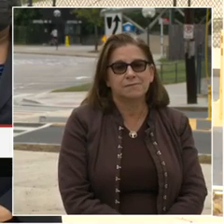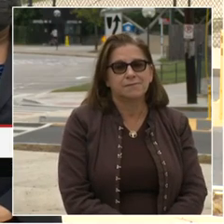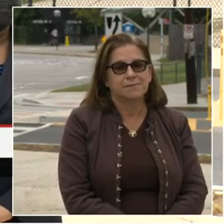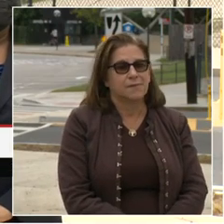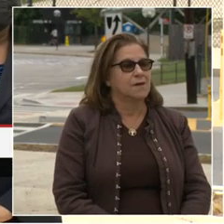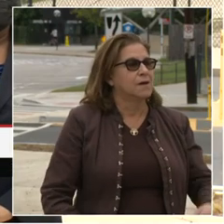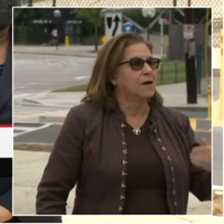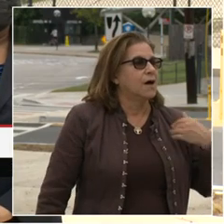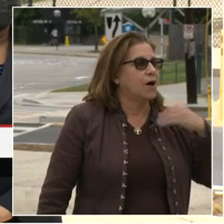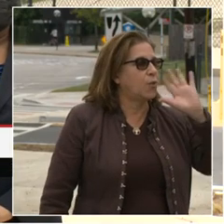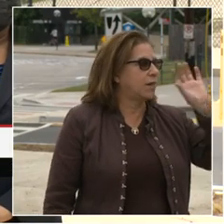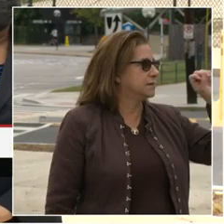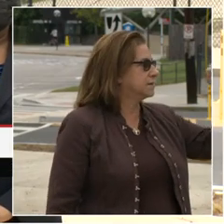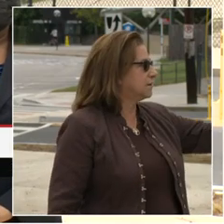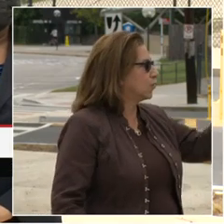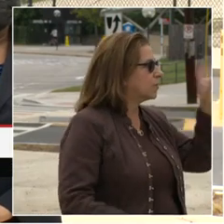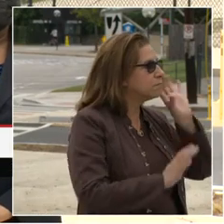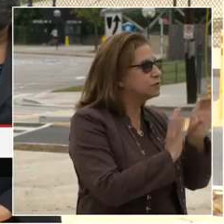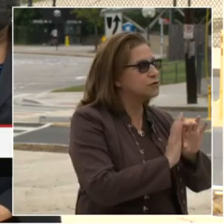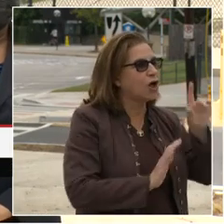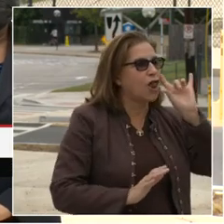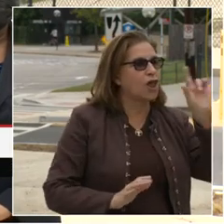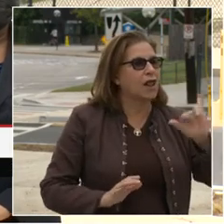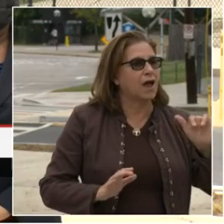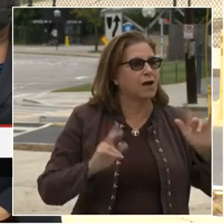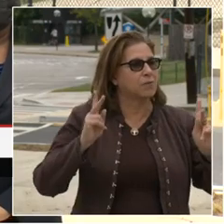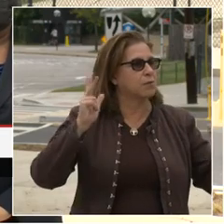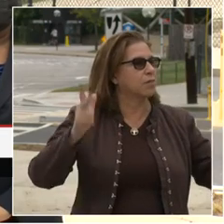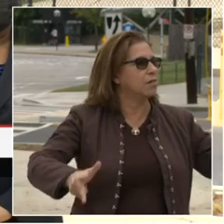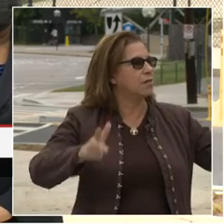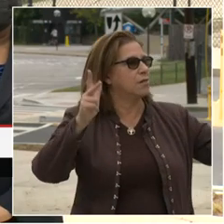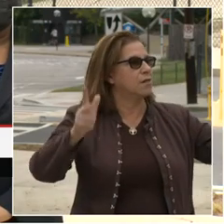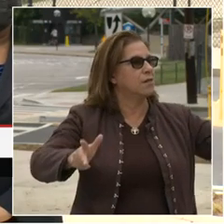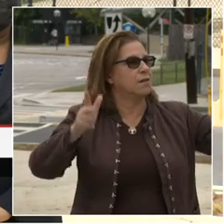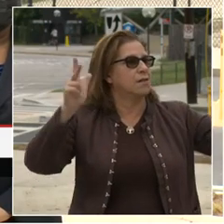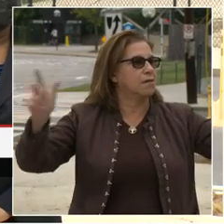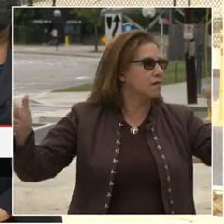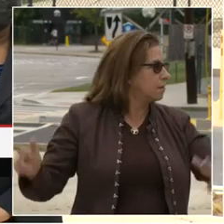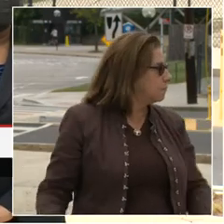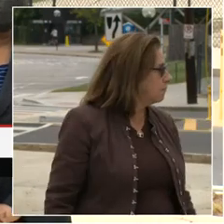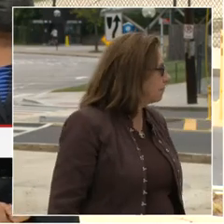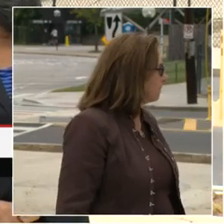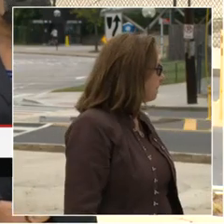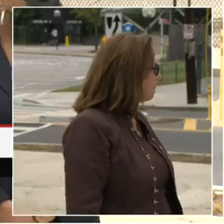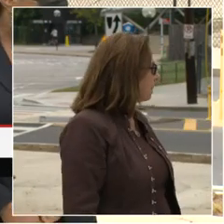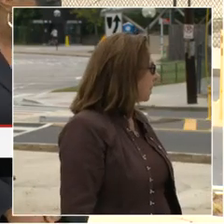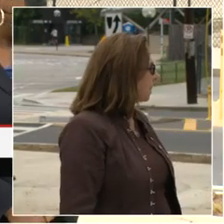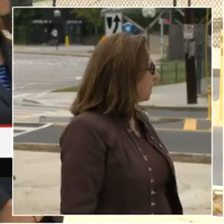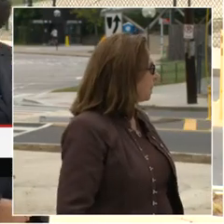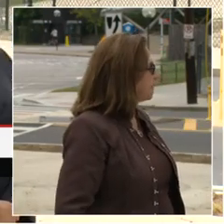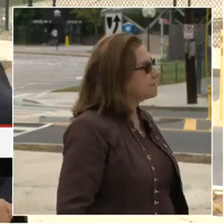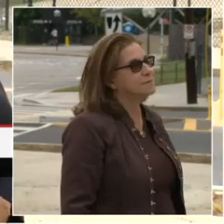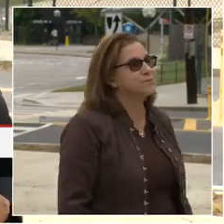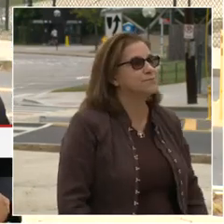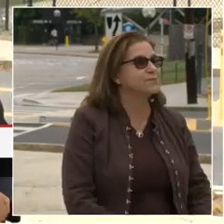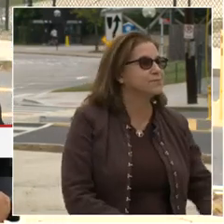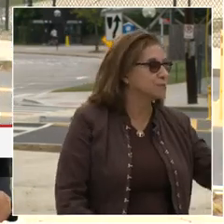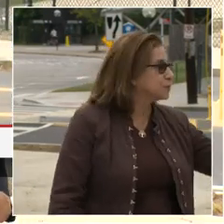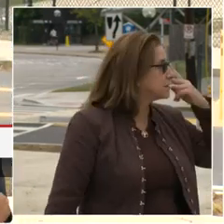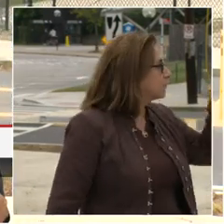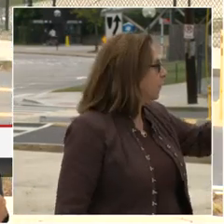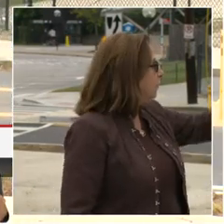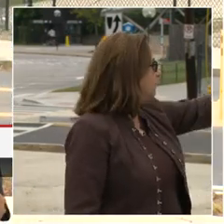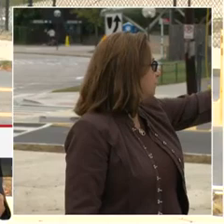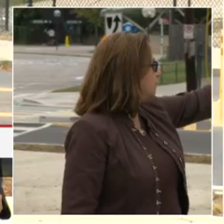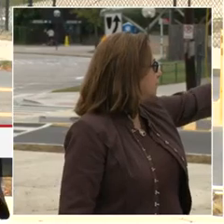So we definitely need to see some strong. Why can't they park there? Do we know why is no parking there? No parking on. They park on the street side of the no